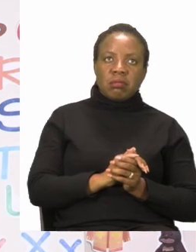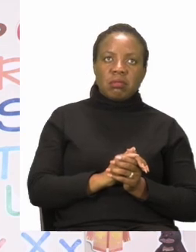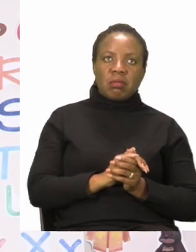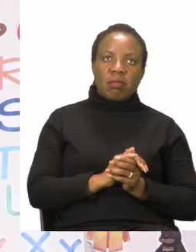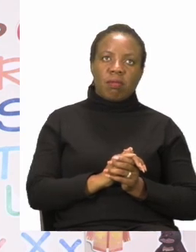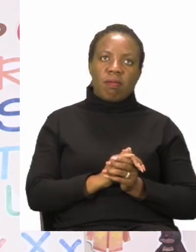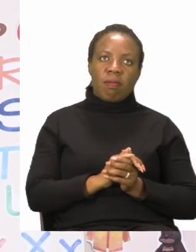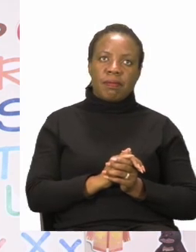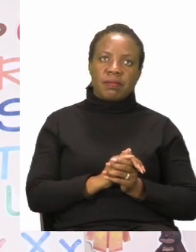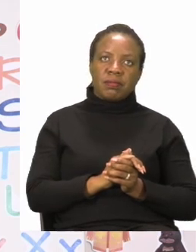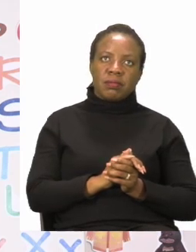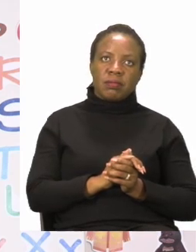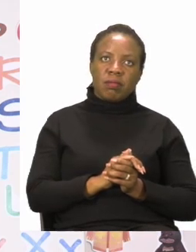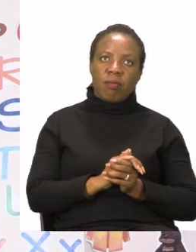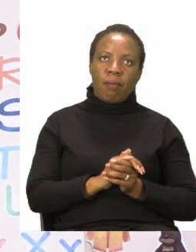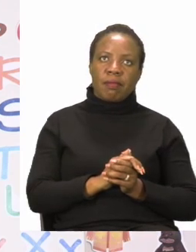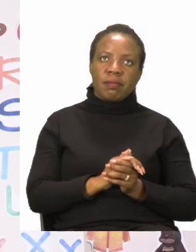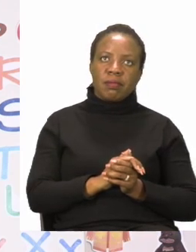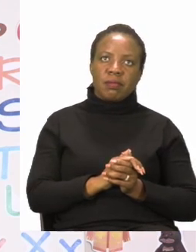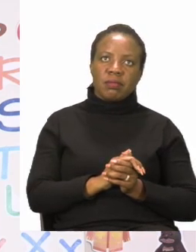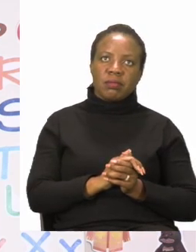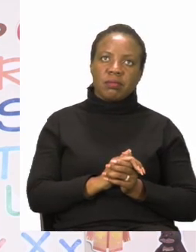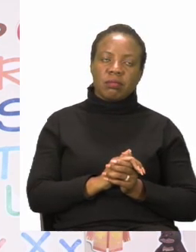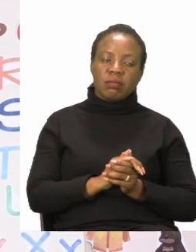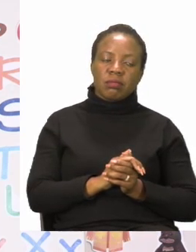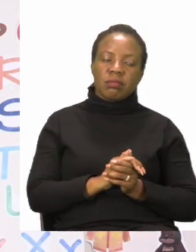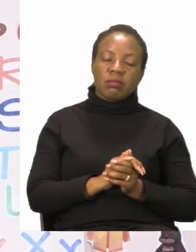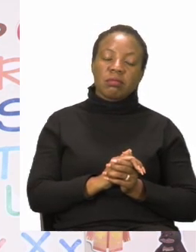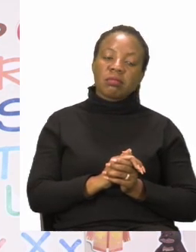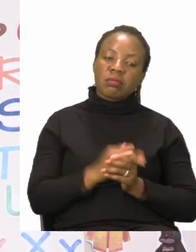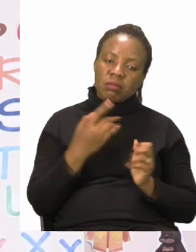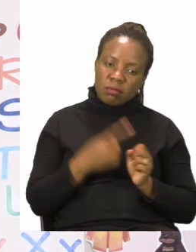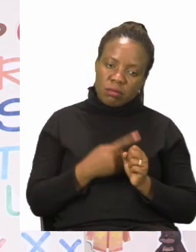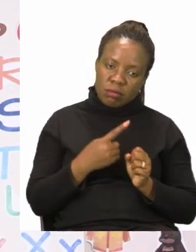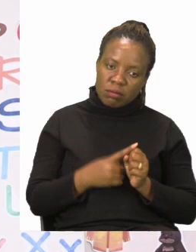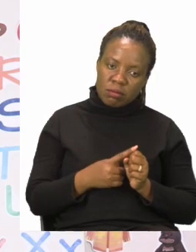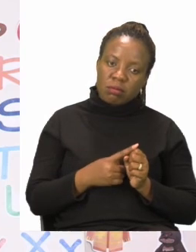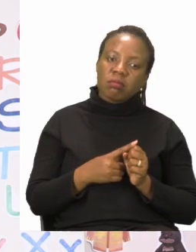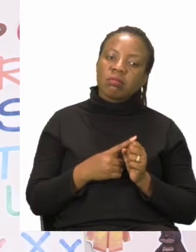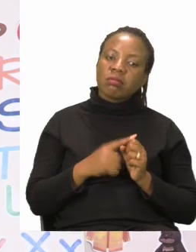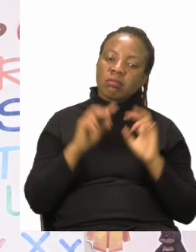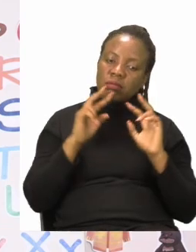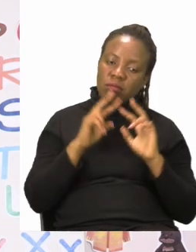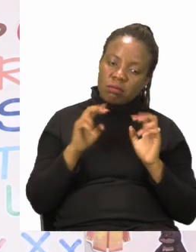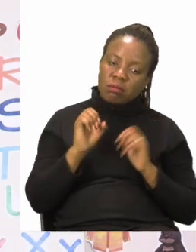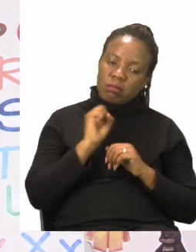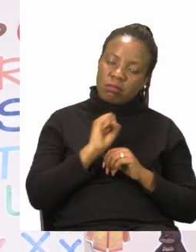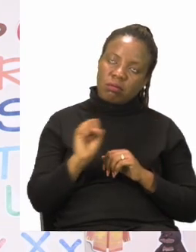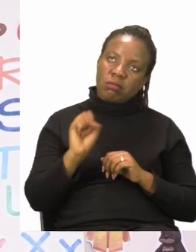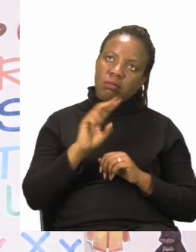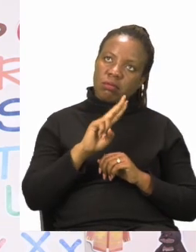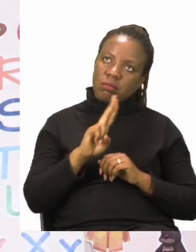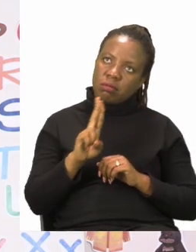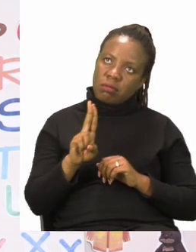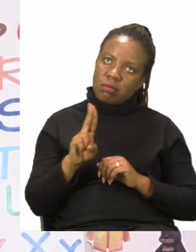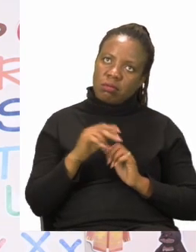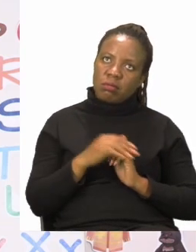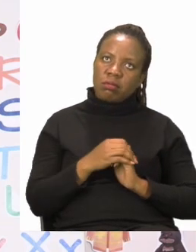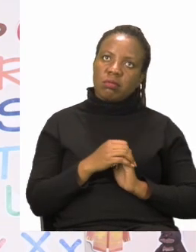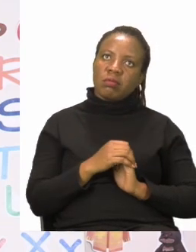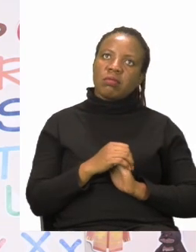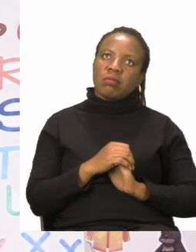the sh sound, we have to look for an S and an H, which we have right